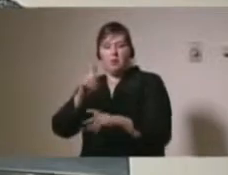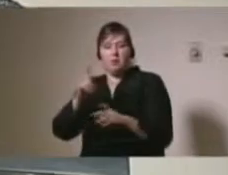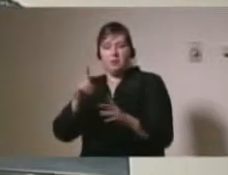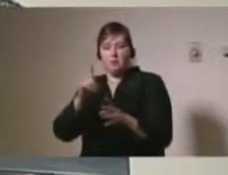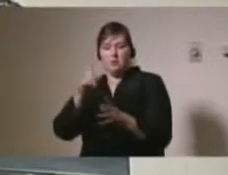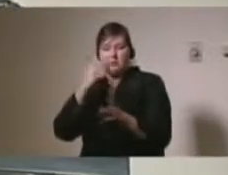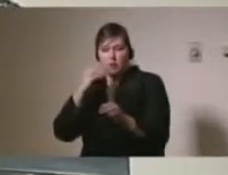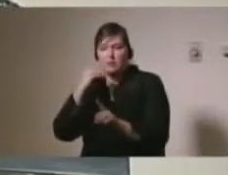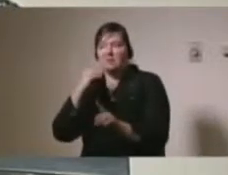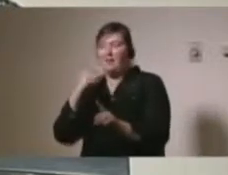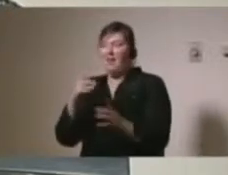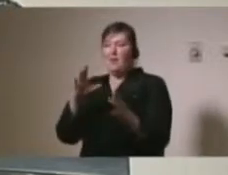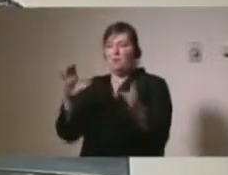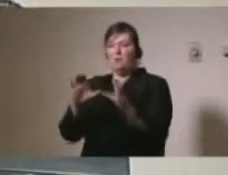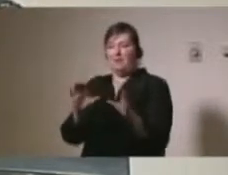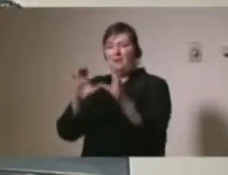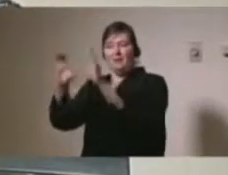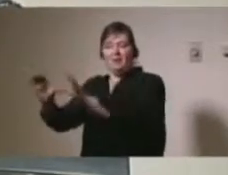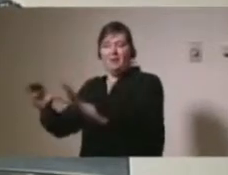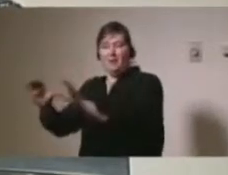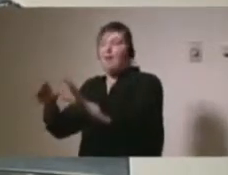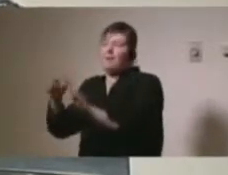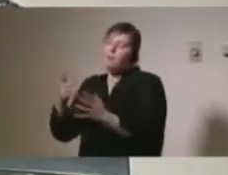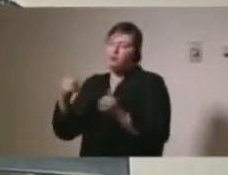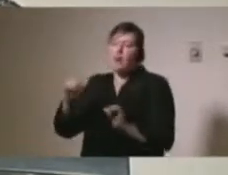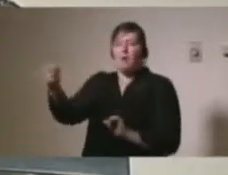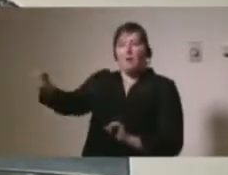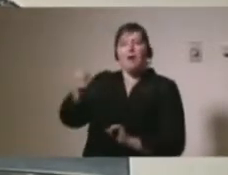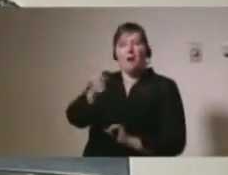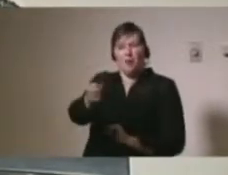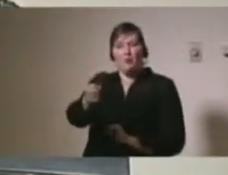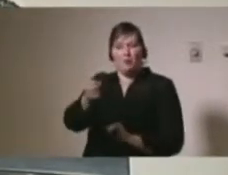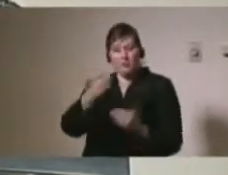try to hire them in our postal bank. We also do the same thing